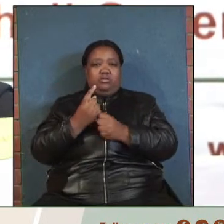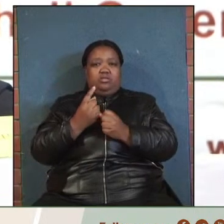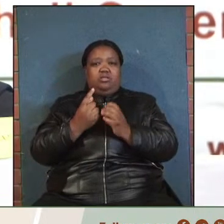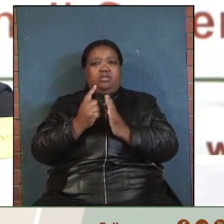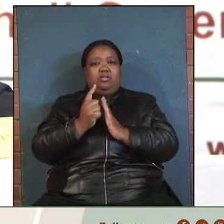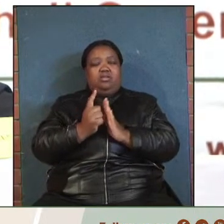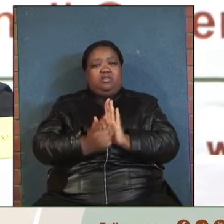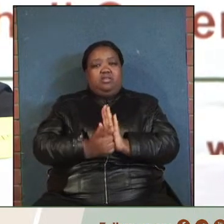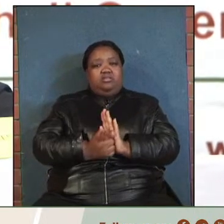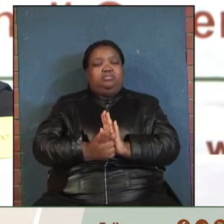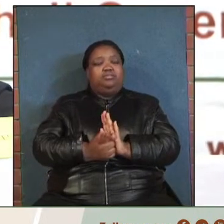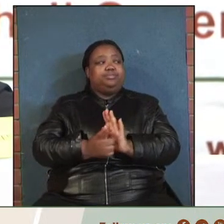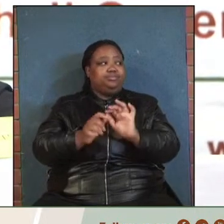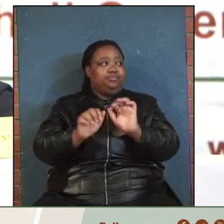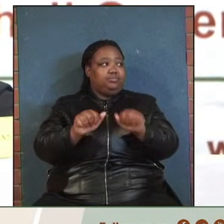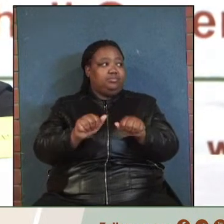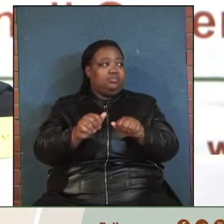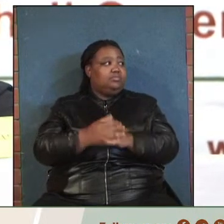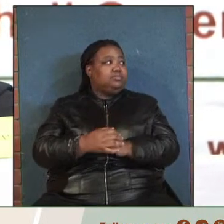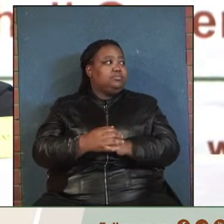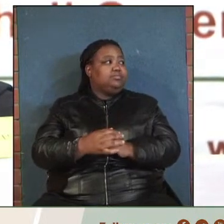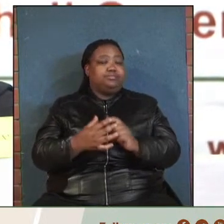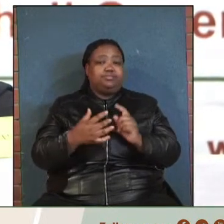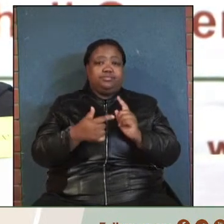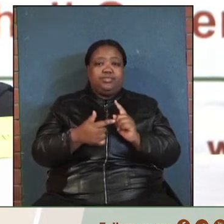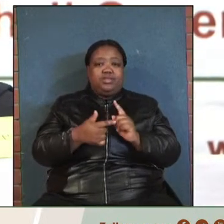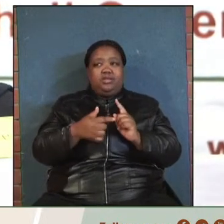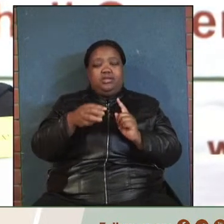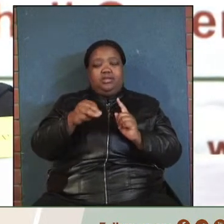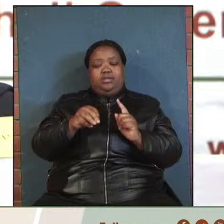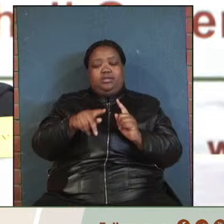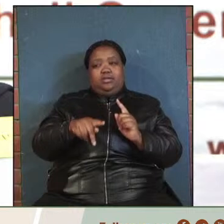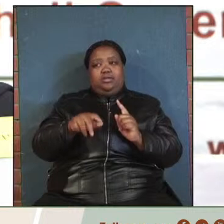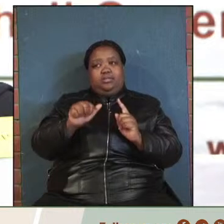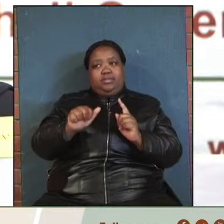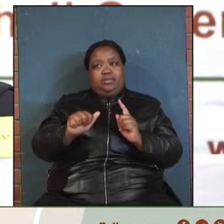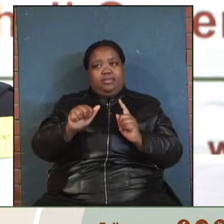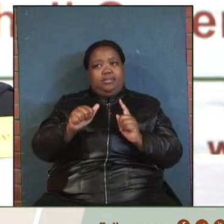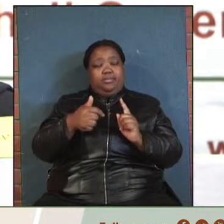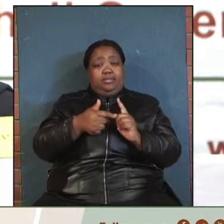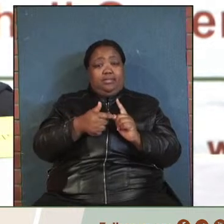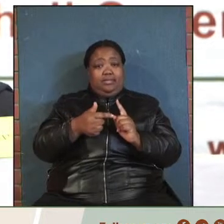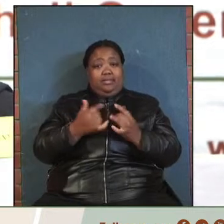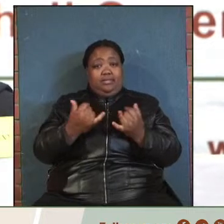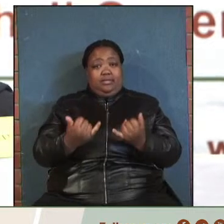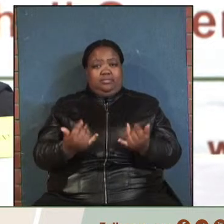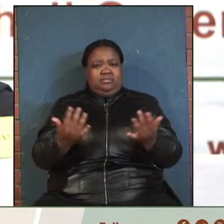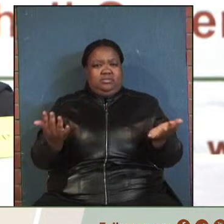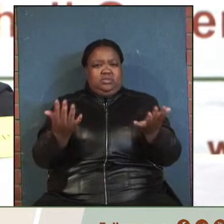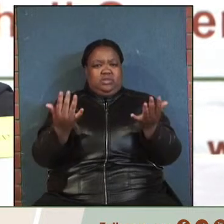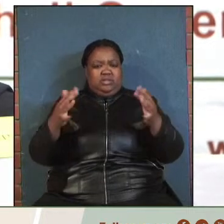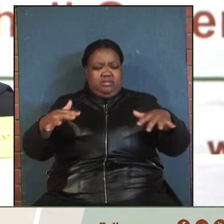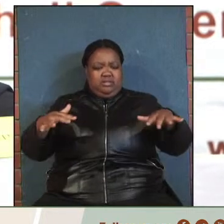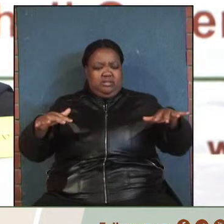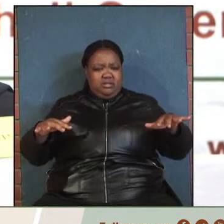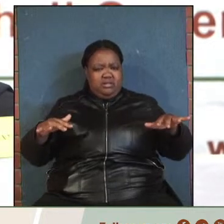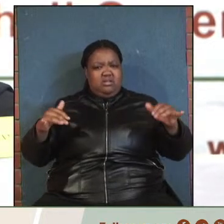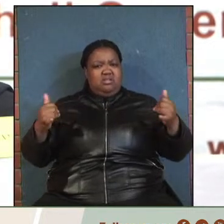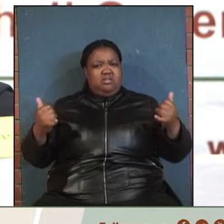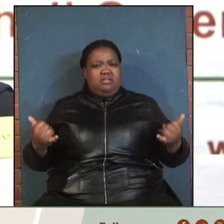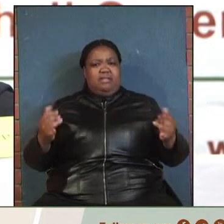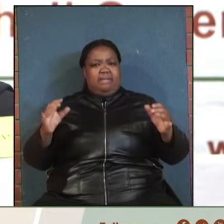Mpapa Kanyani, to address the House on the purpose and the significance of the Sector